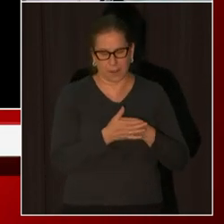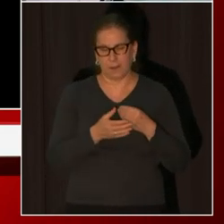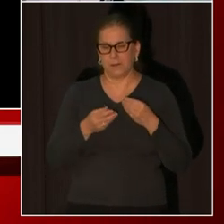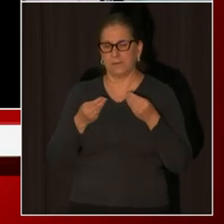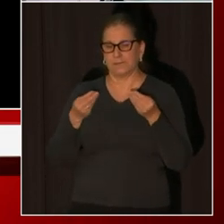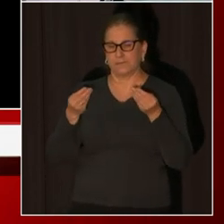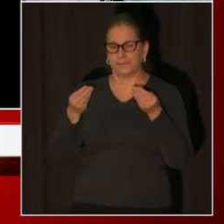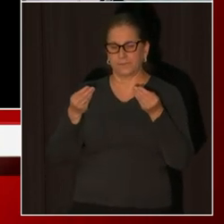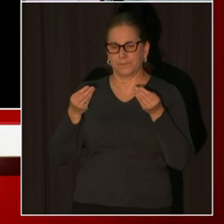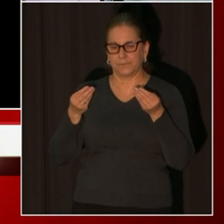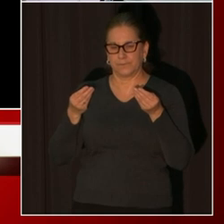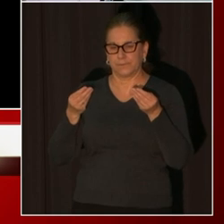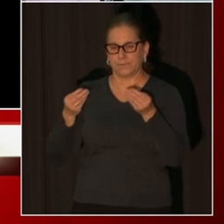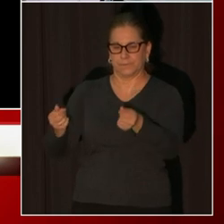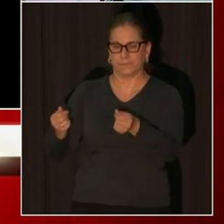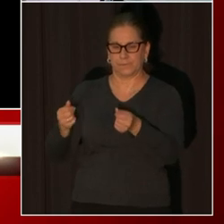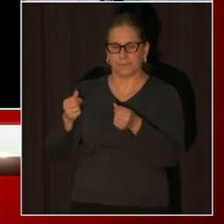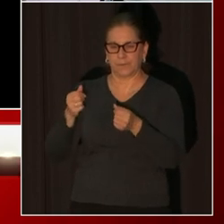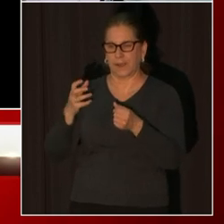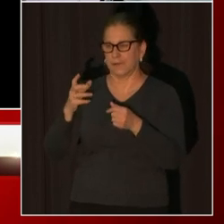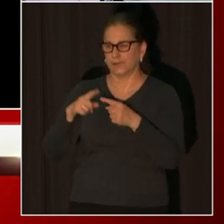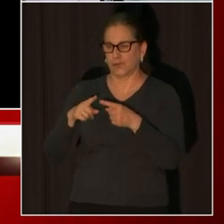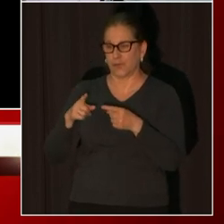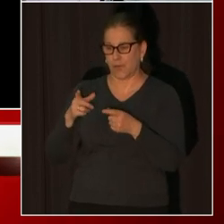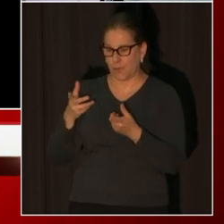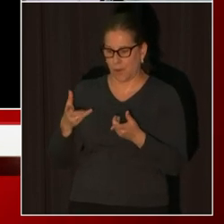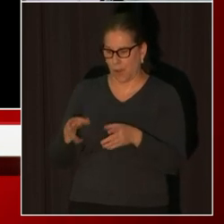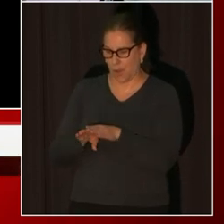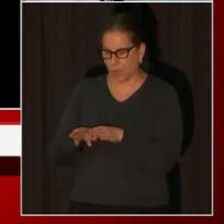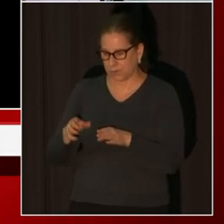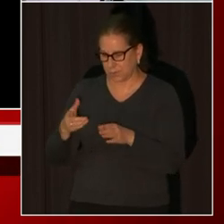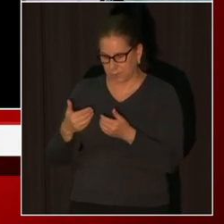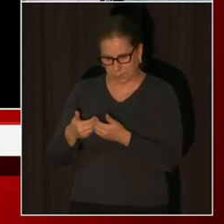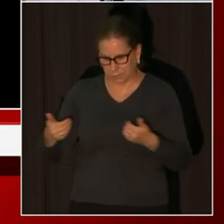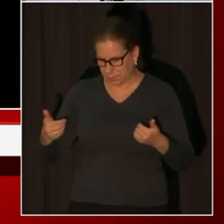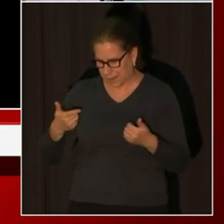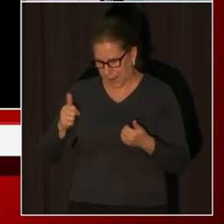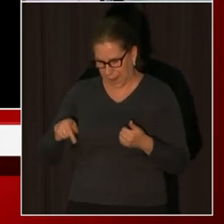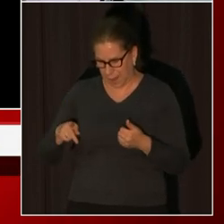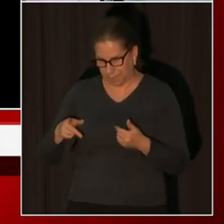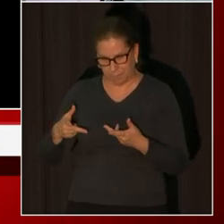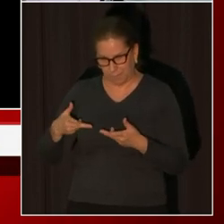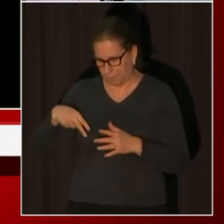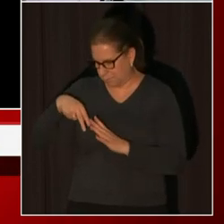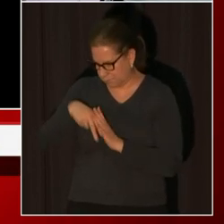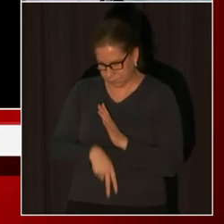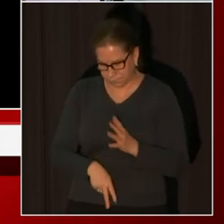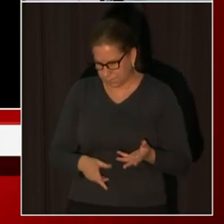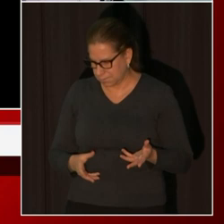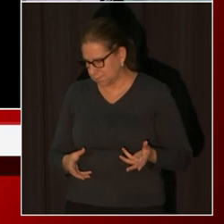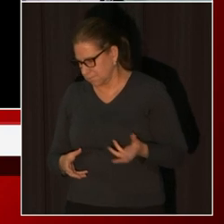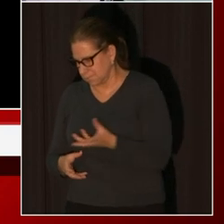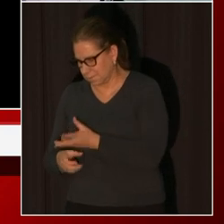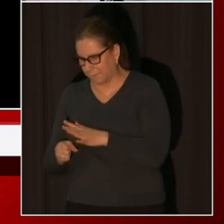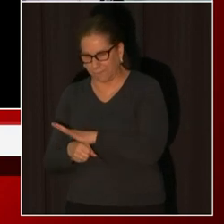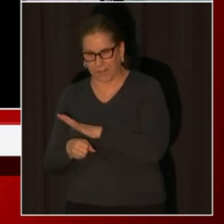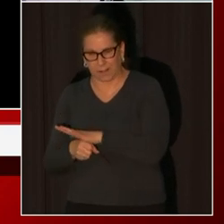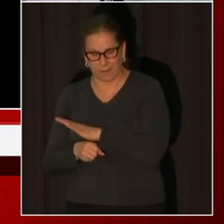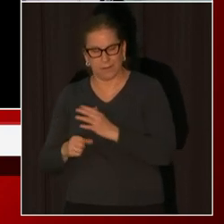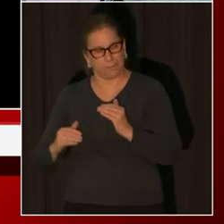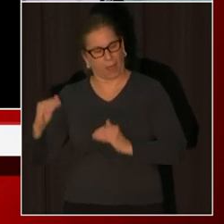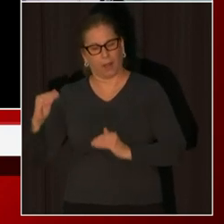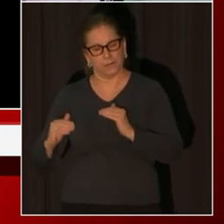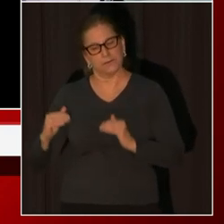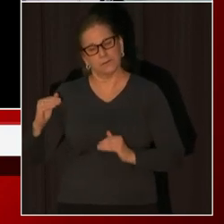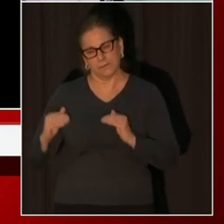I mentioned earlier, we used all of the fiscal stabilization reserve, and we also reversed the Evans Amendment to